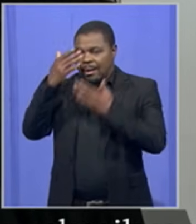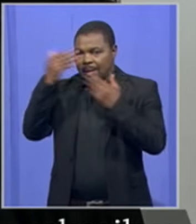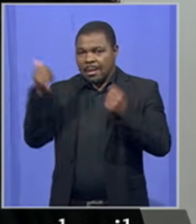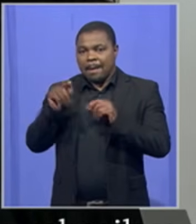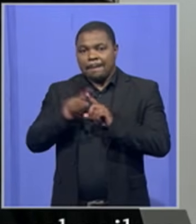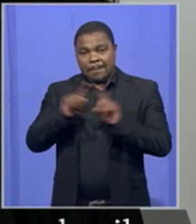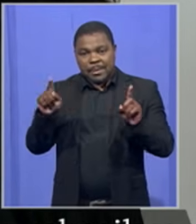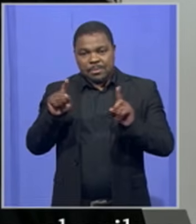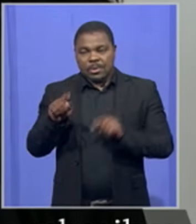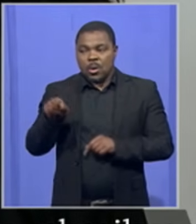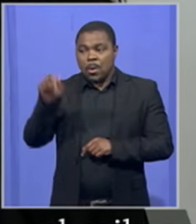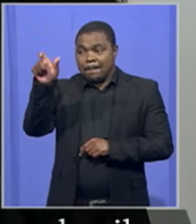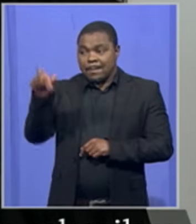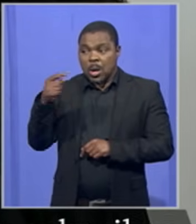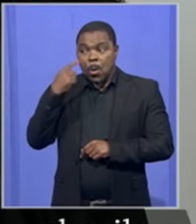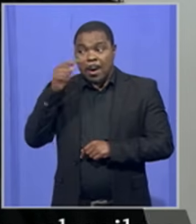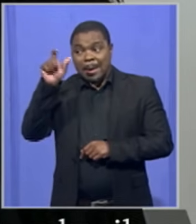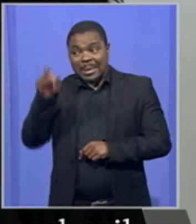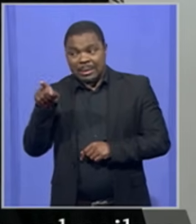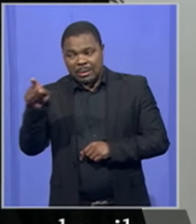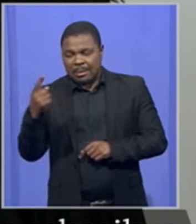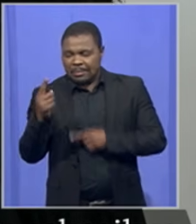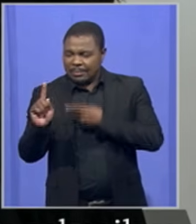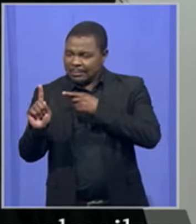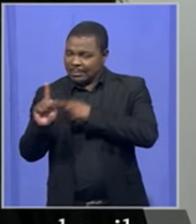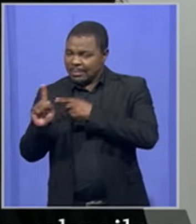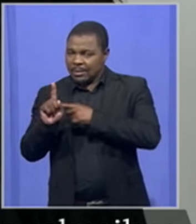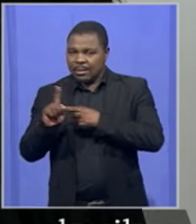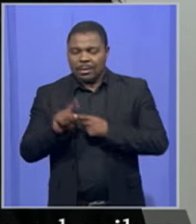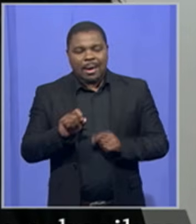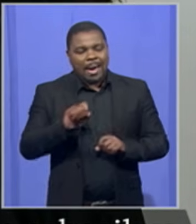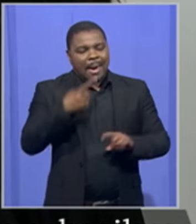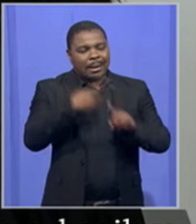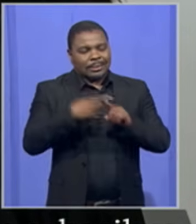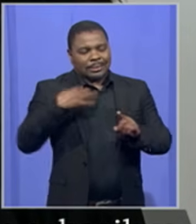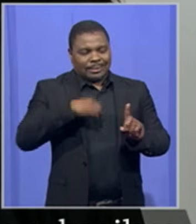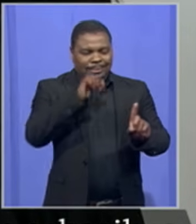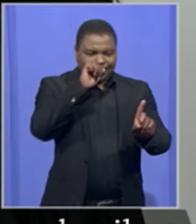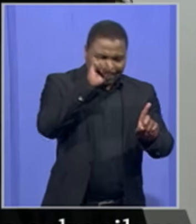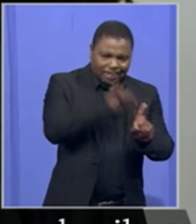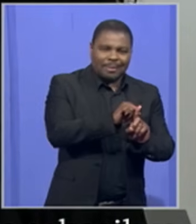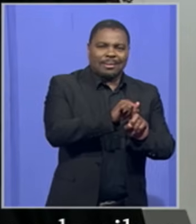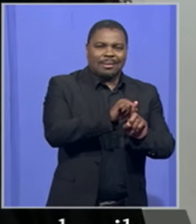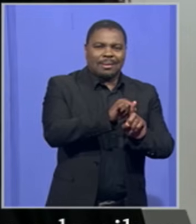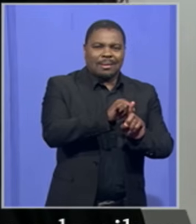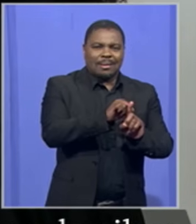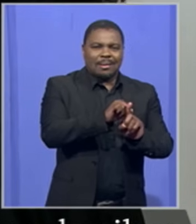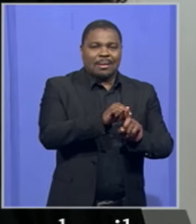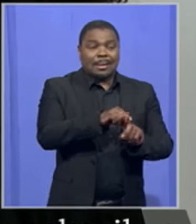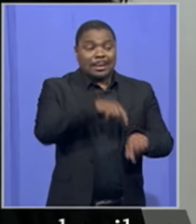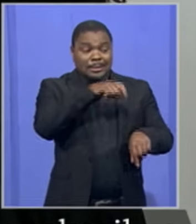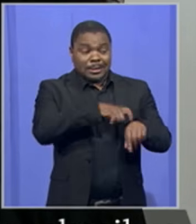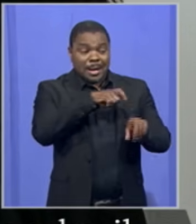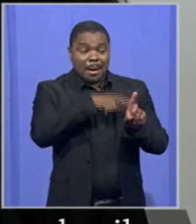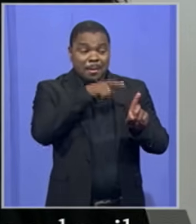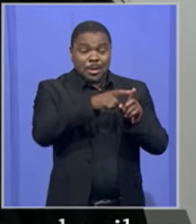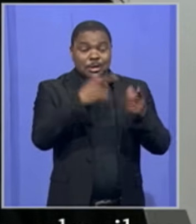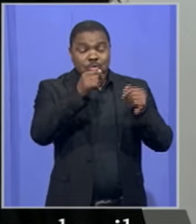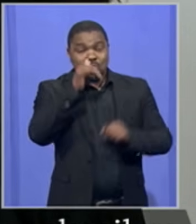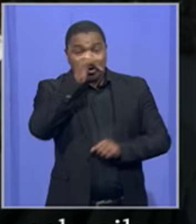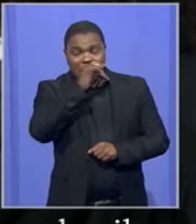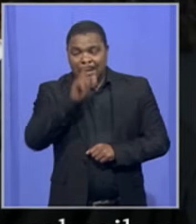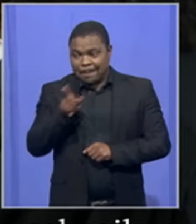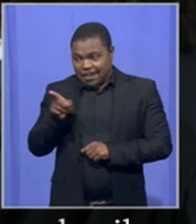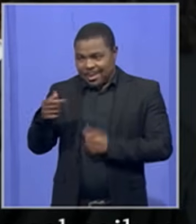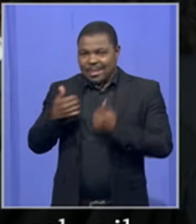witness in particular is the ex-girlfriend of the accused. During the commission of this crime, she